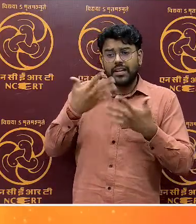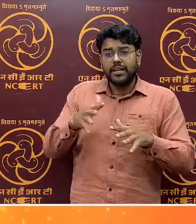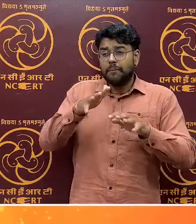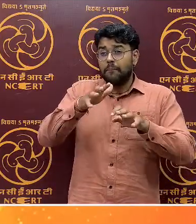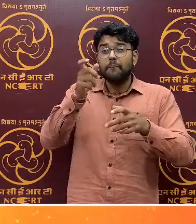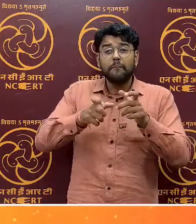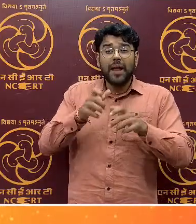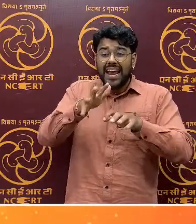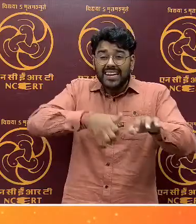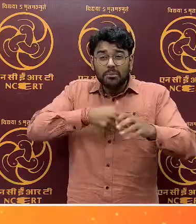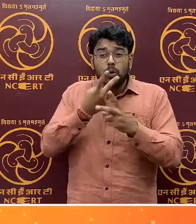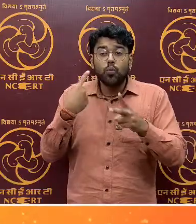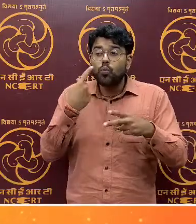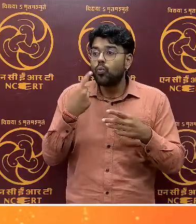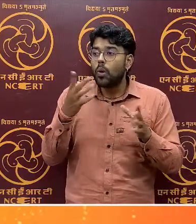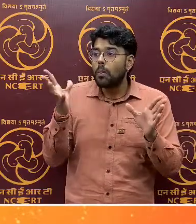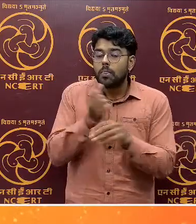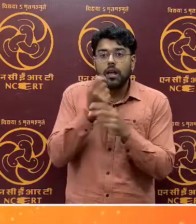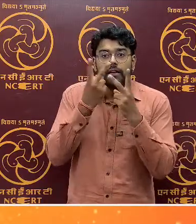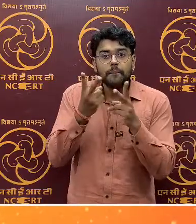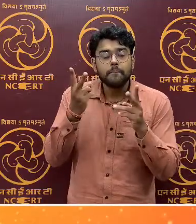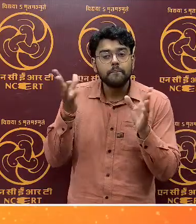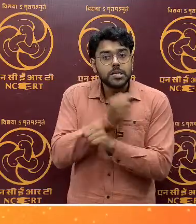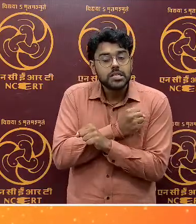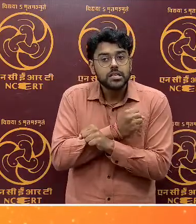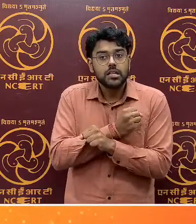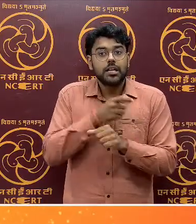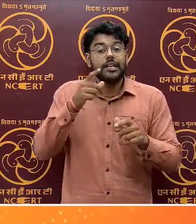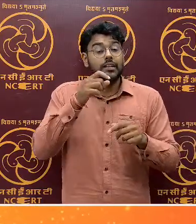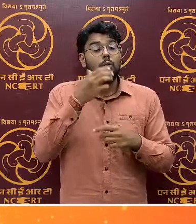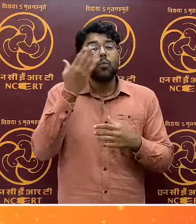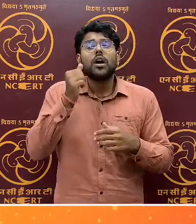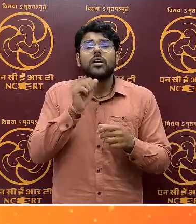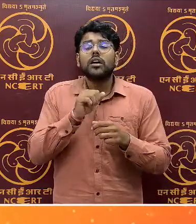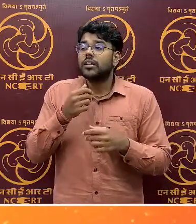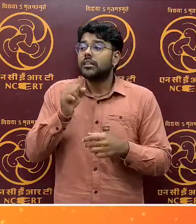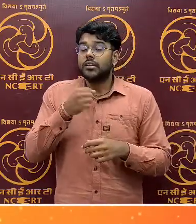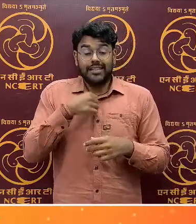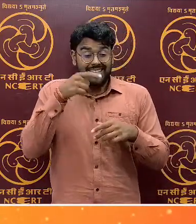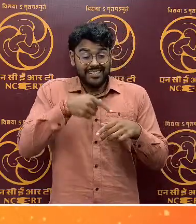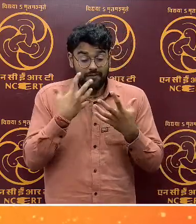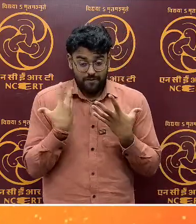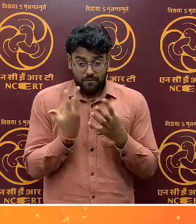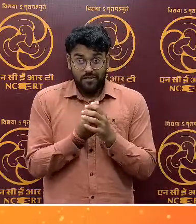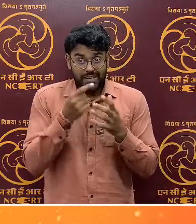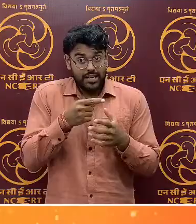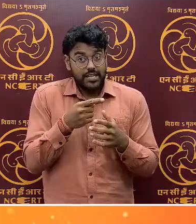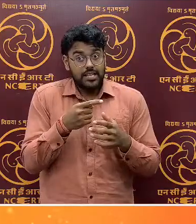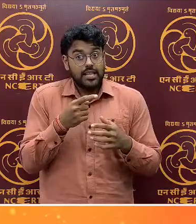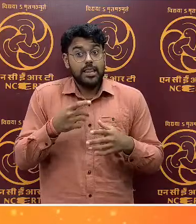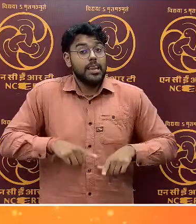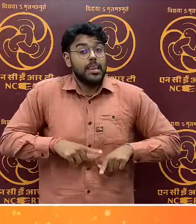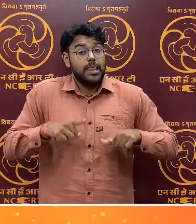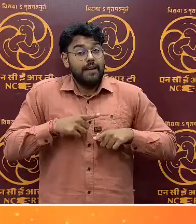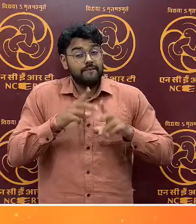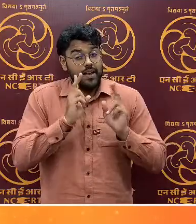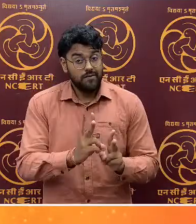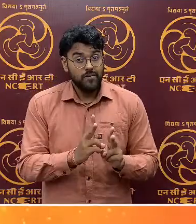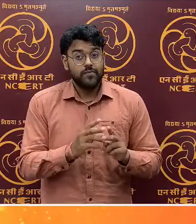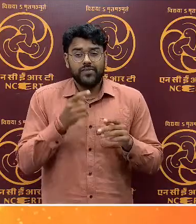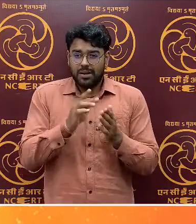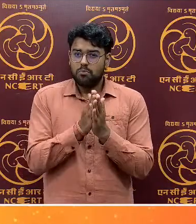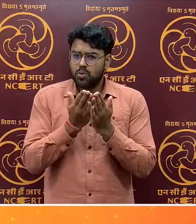on them. Why? Because we want that those species survive. Yeah. Yes, they should not only be in